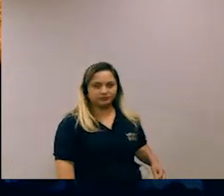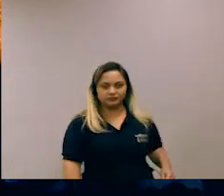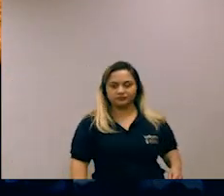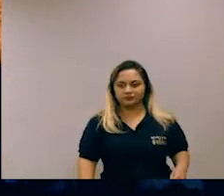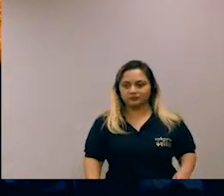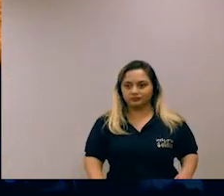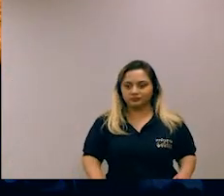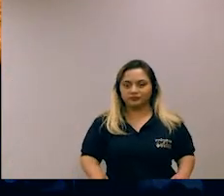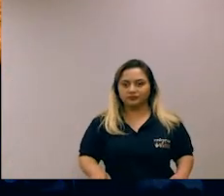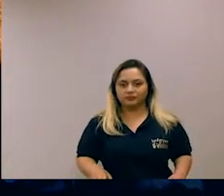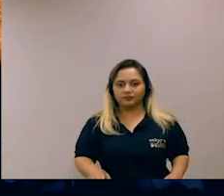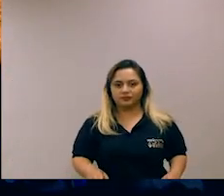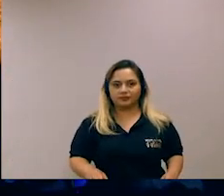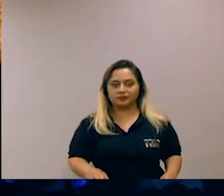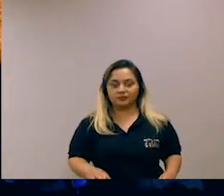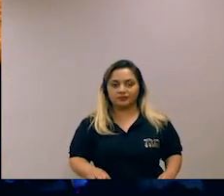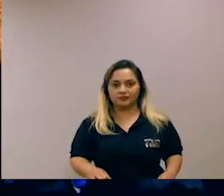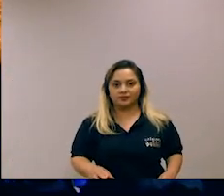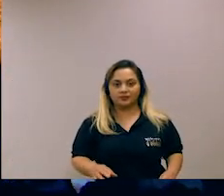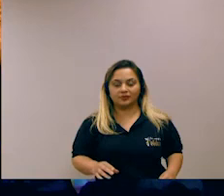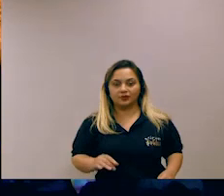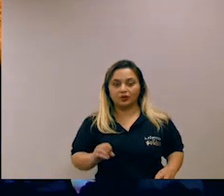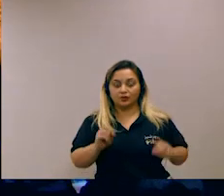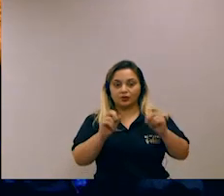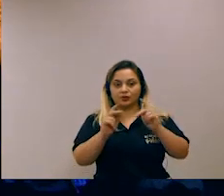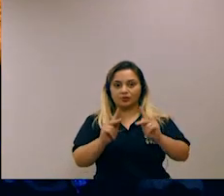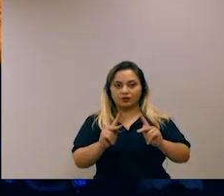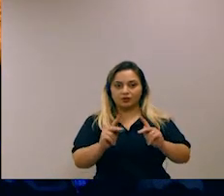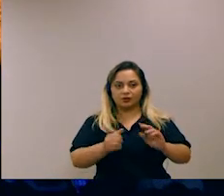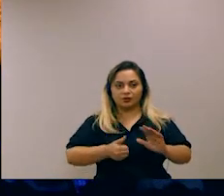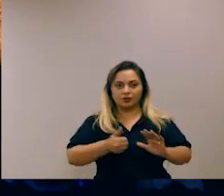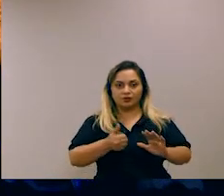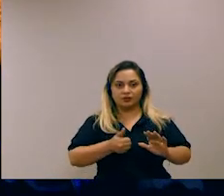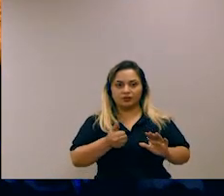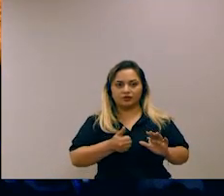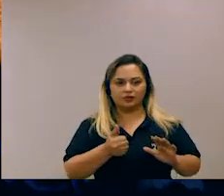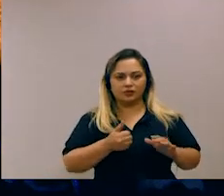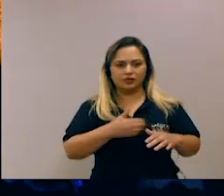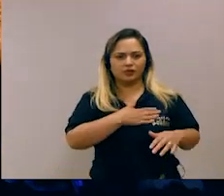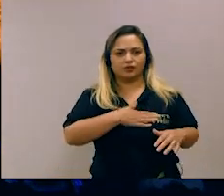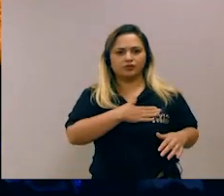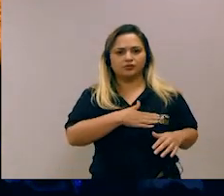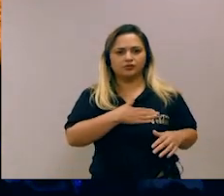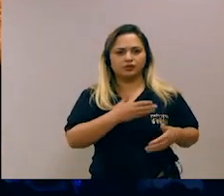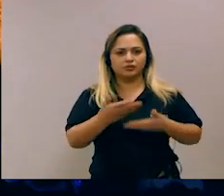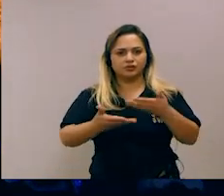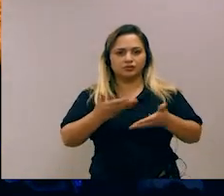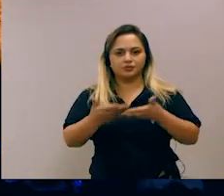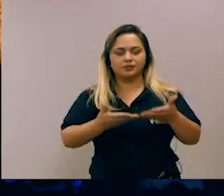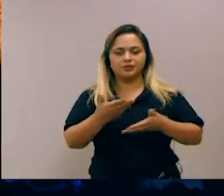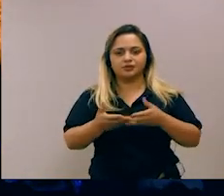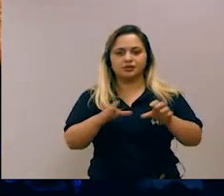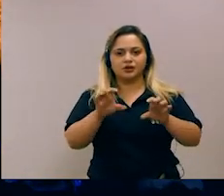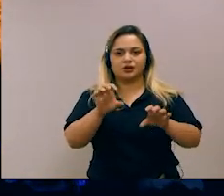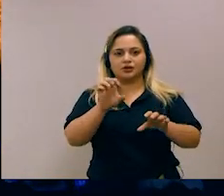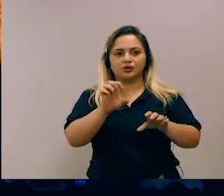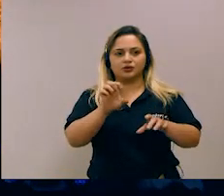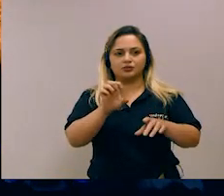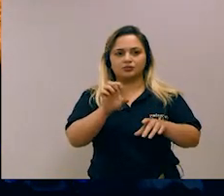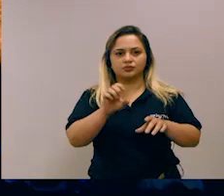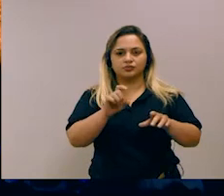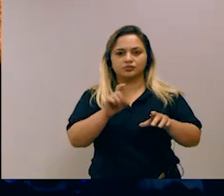work in Israel. But first, I want to reflect some examples on our own behavior, and I will ask you a few